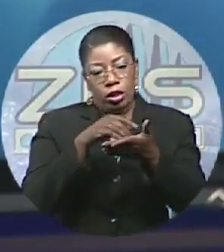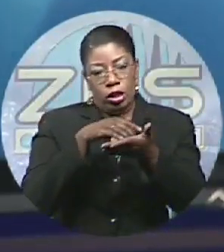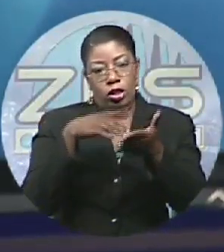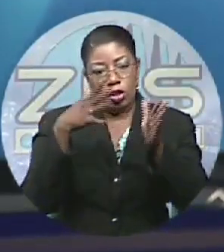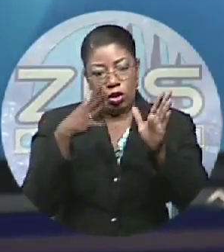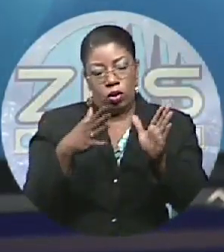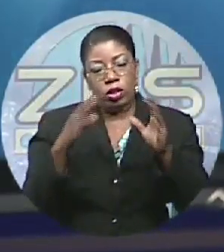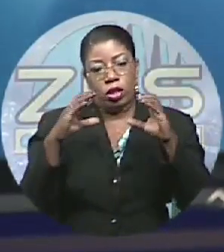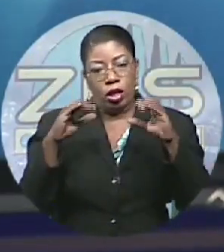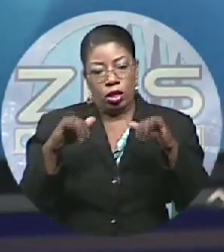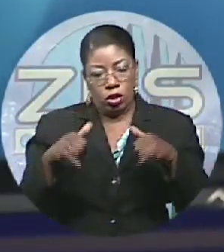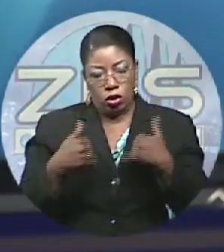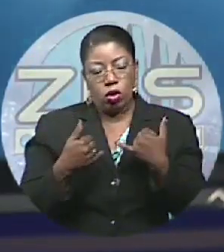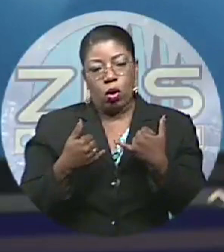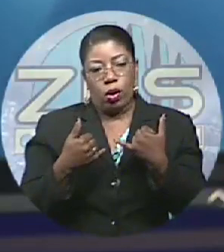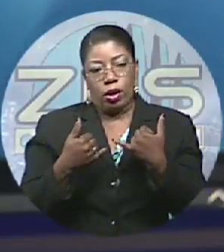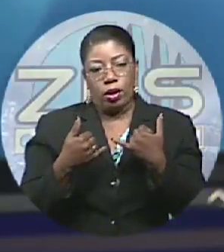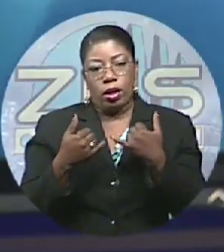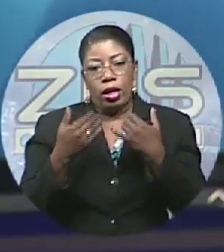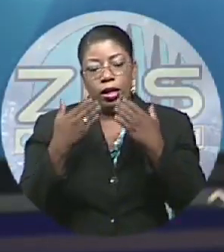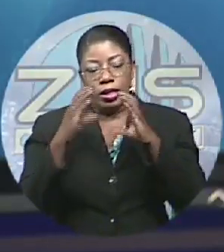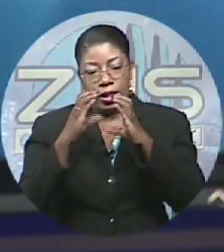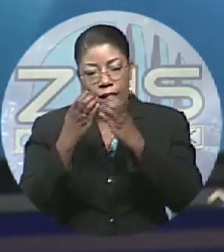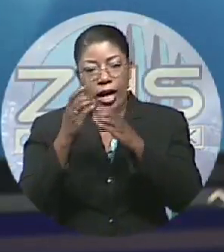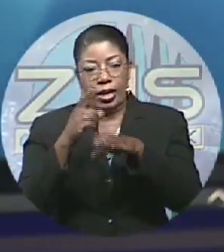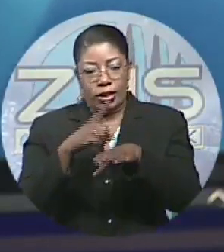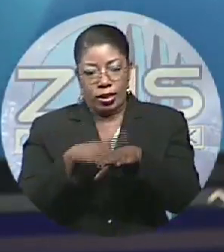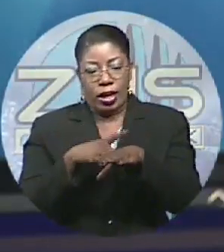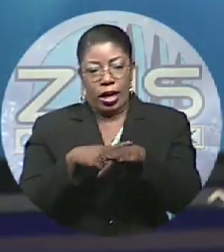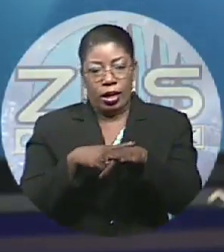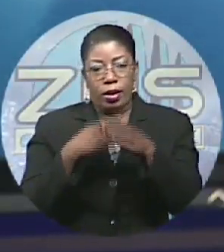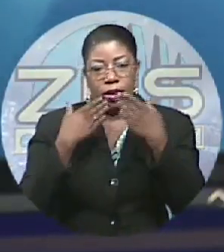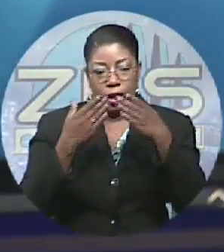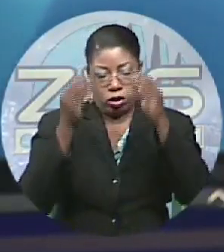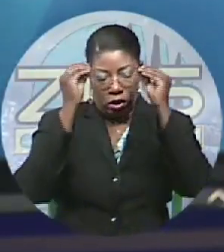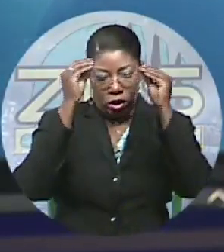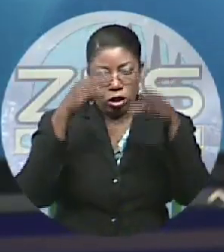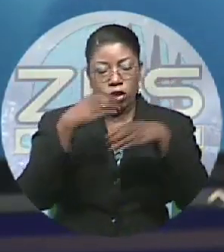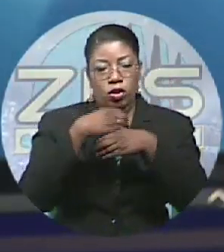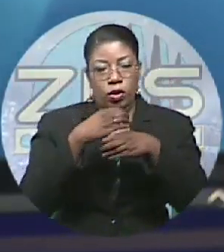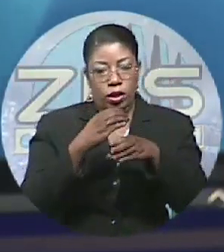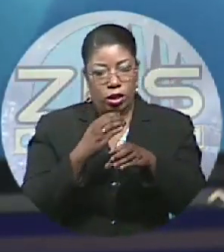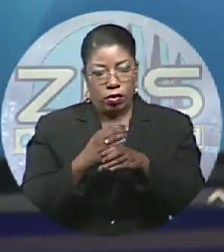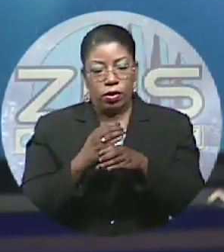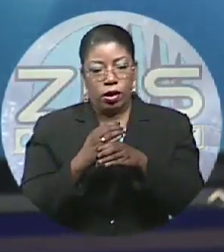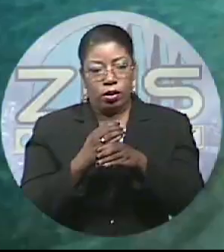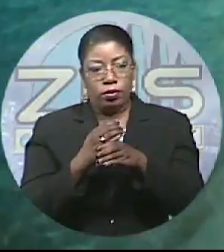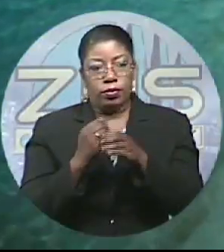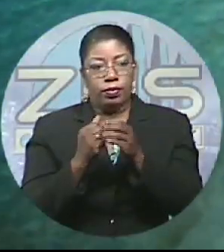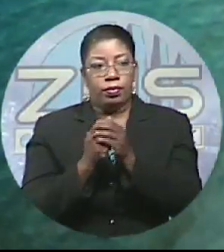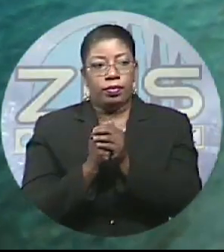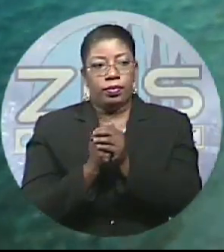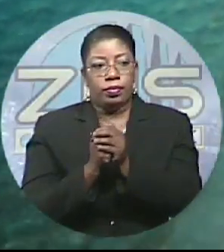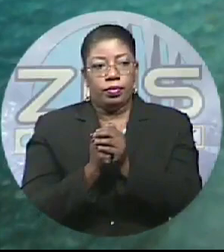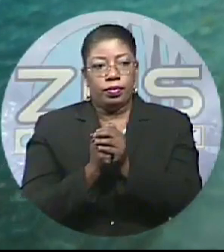class time thanks to their teachers' creativity. It's the feature of tonight's BTC Island Connection.